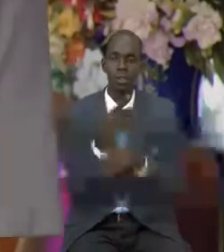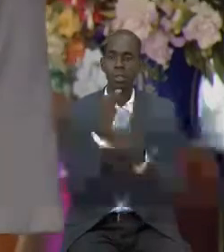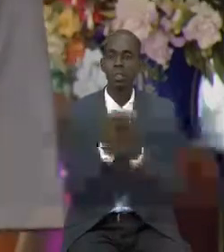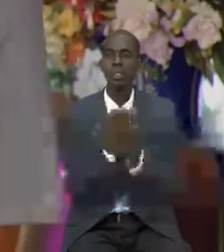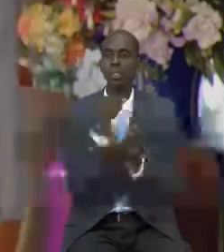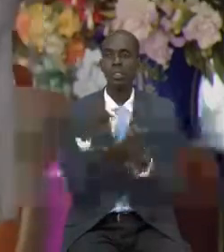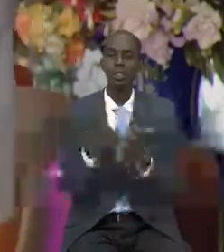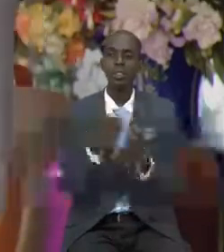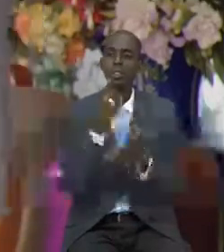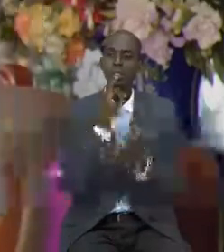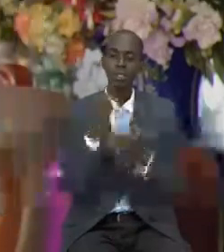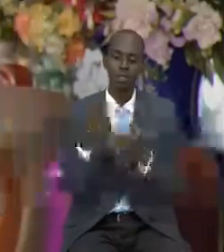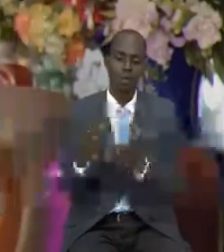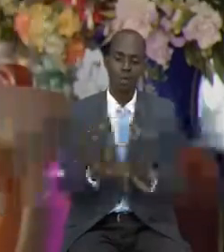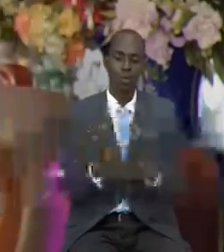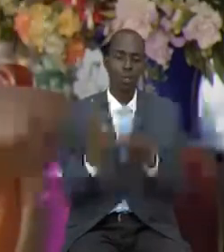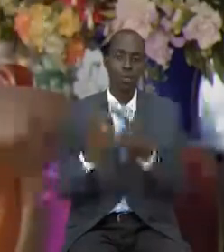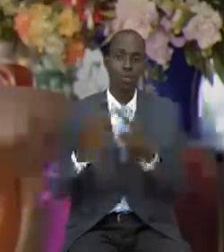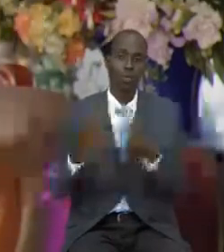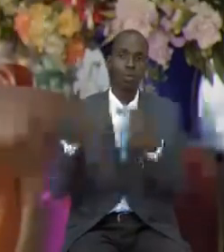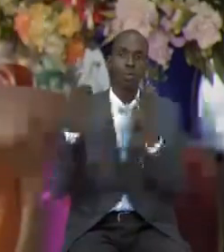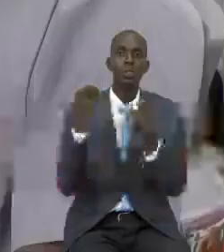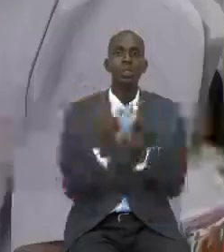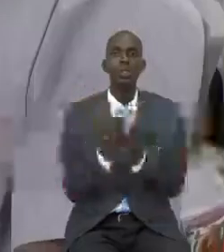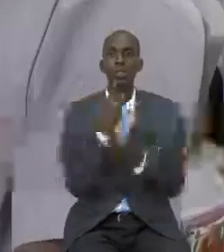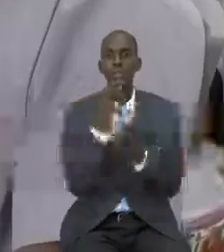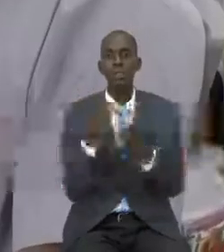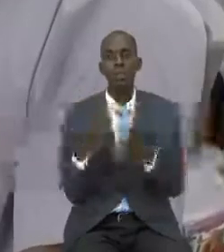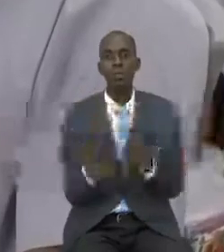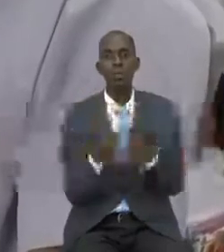way to go, that's the way you will go.